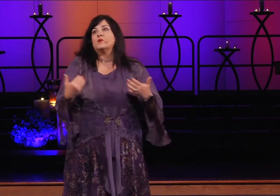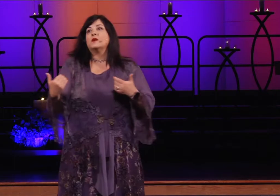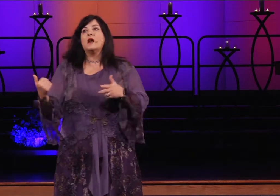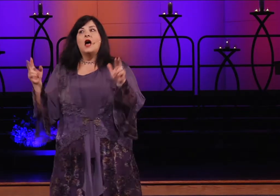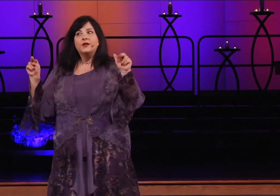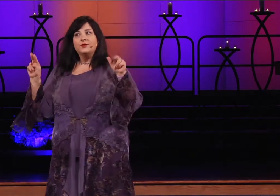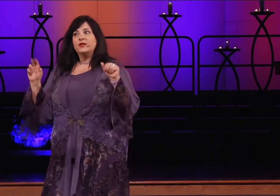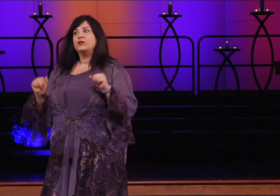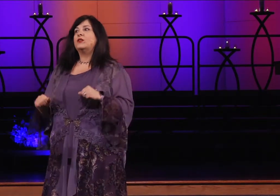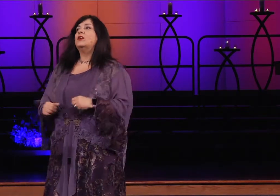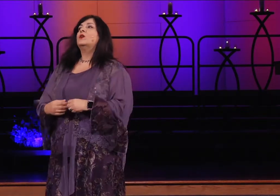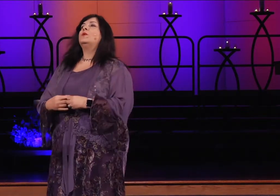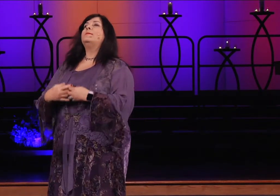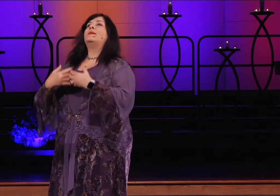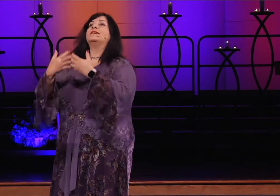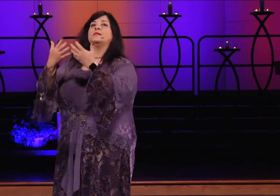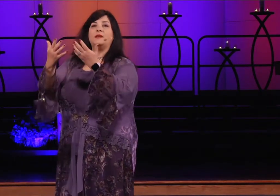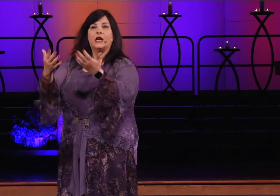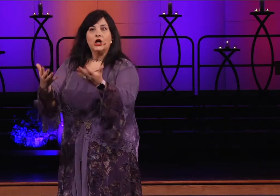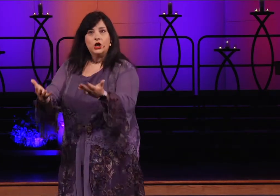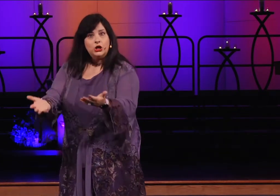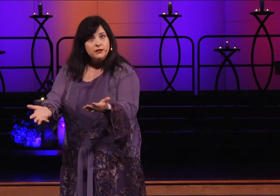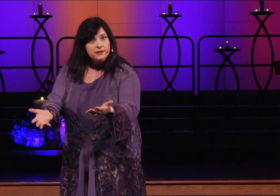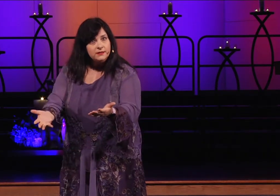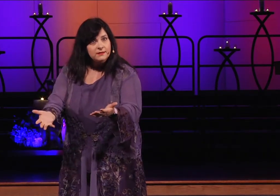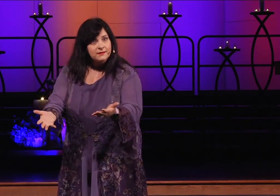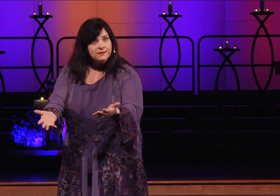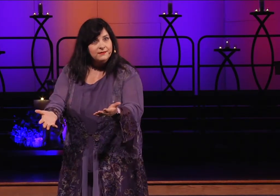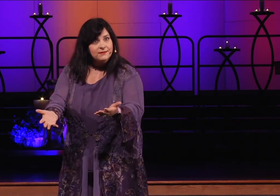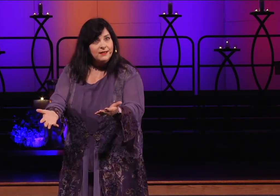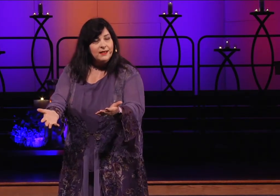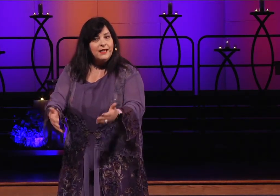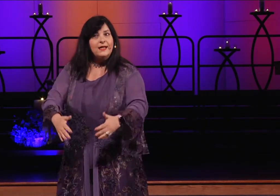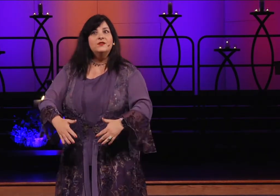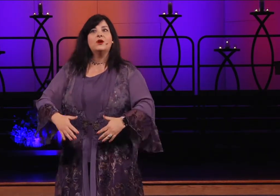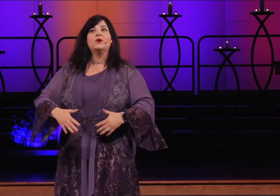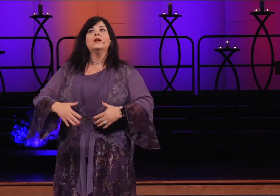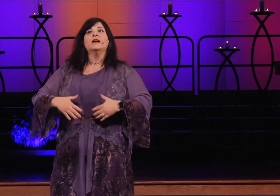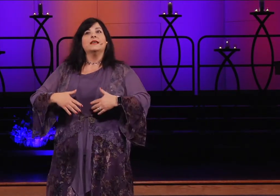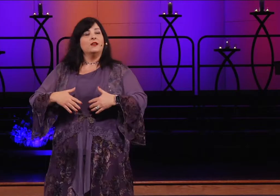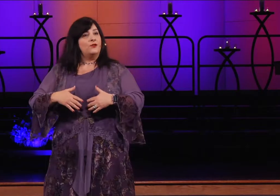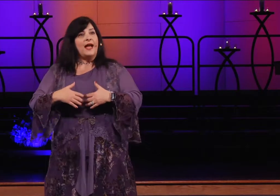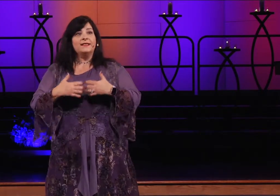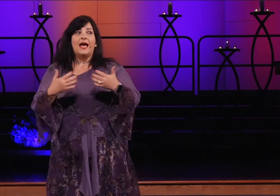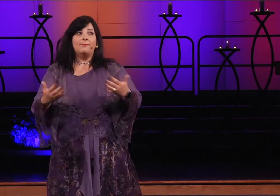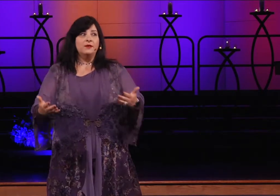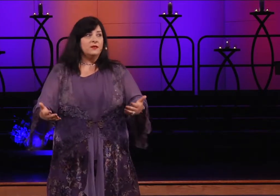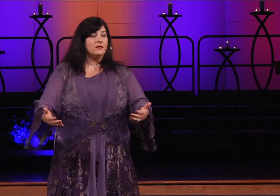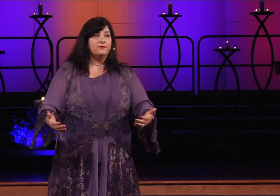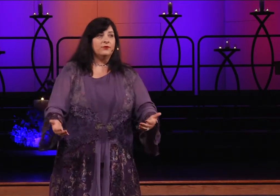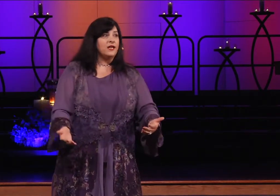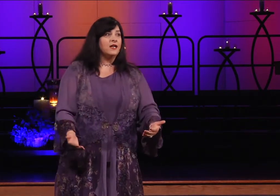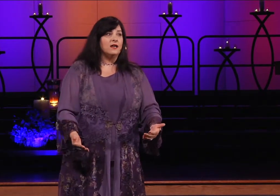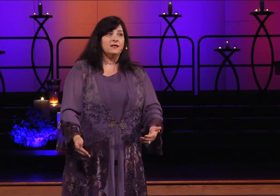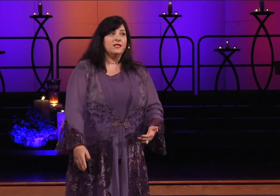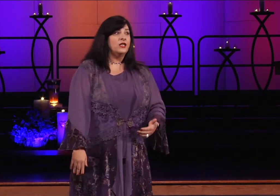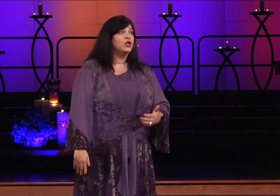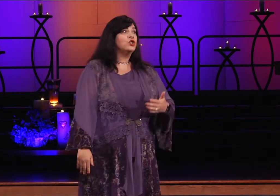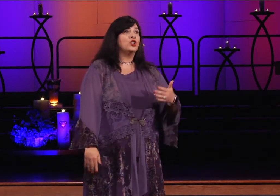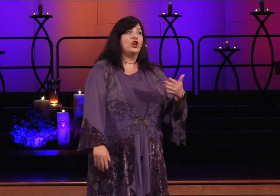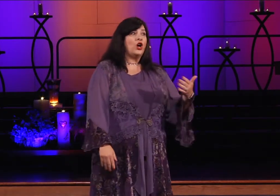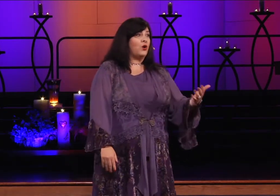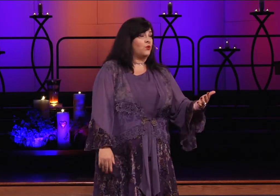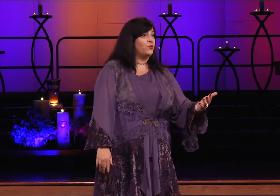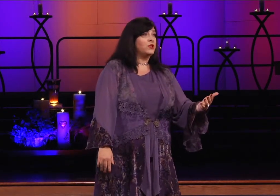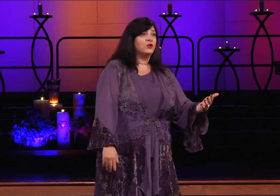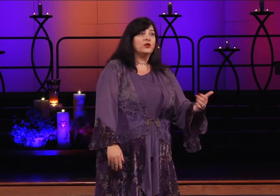like since we're not traditional, we must be a cult. And so, that's happened for eons,